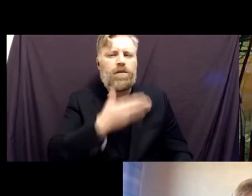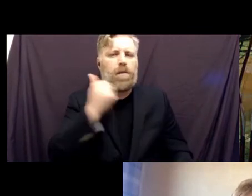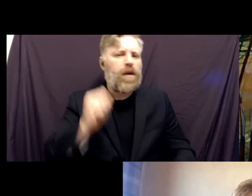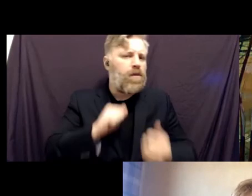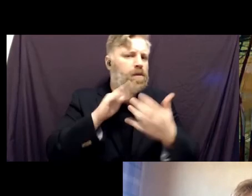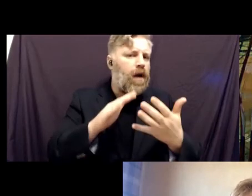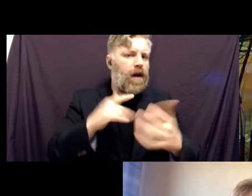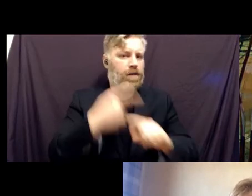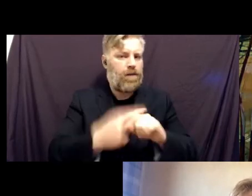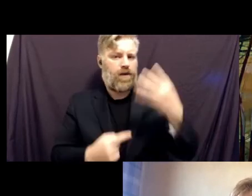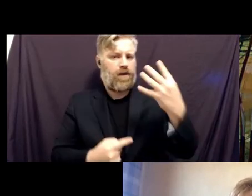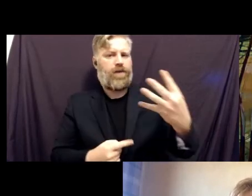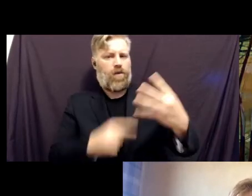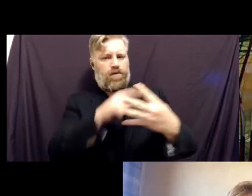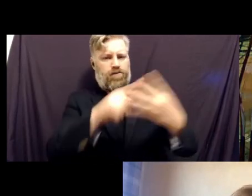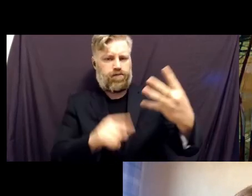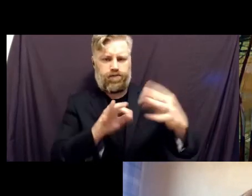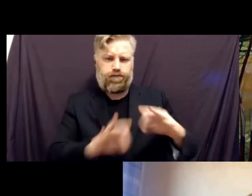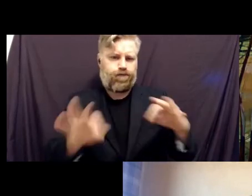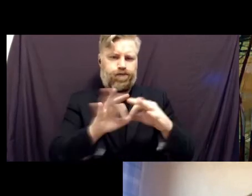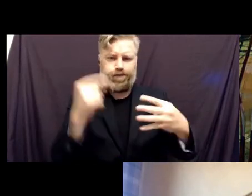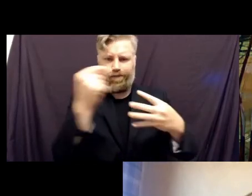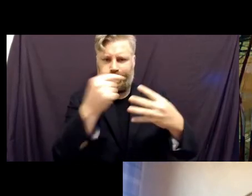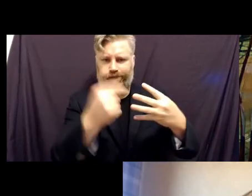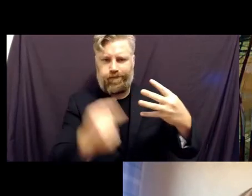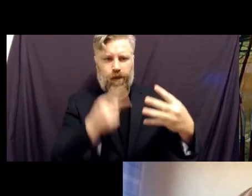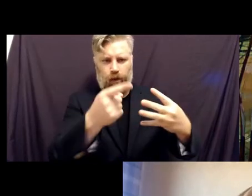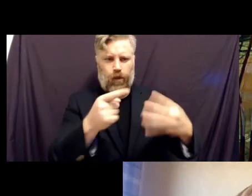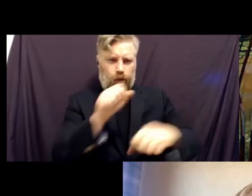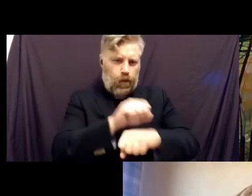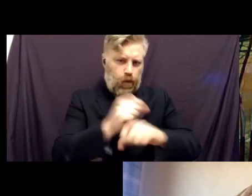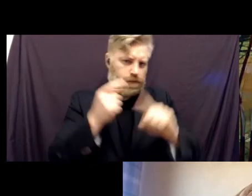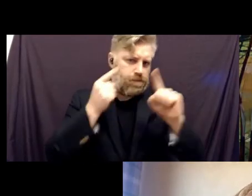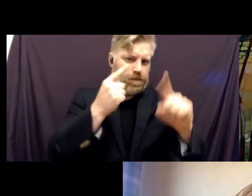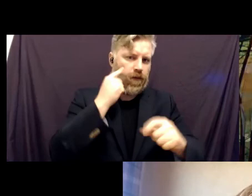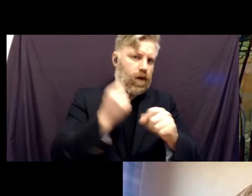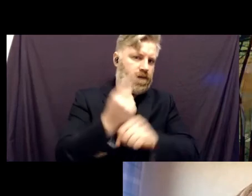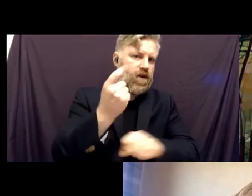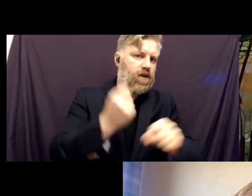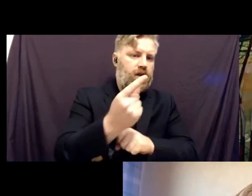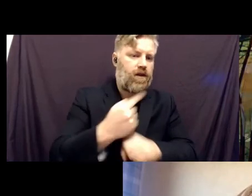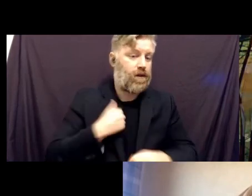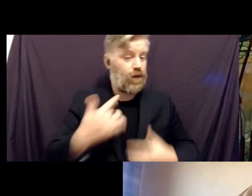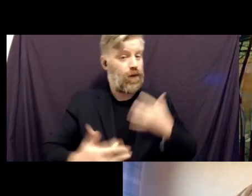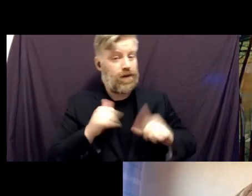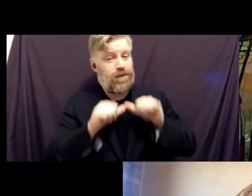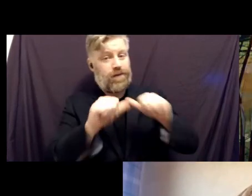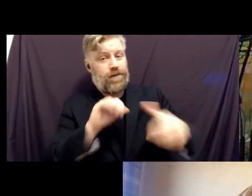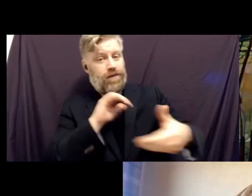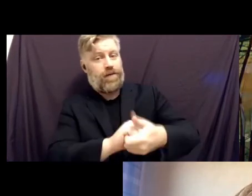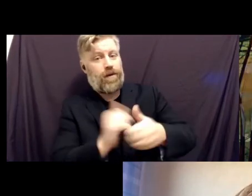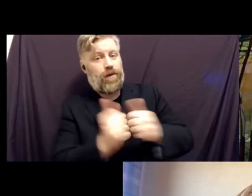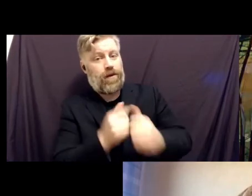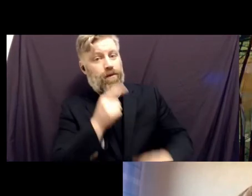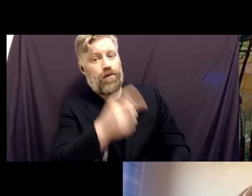that you have been working on every year. And so we're excited to continue to partner with you. And we're so excited that you were